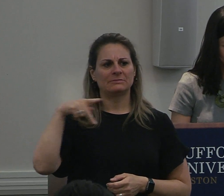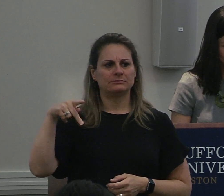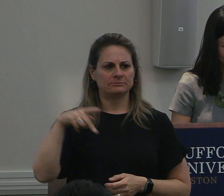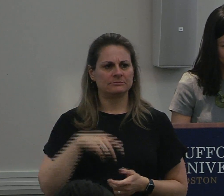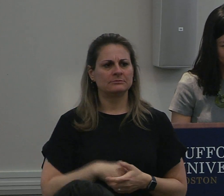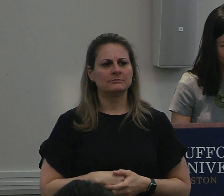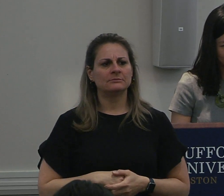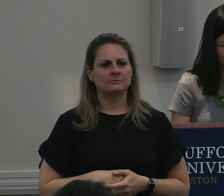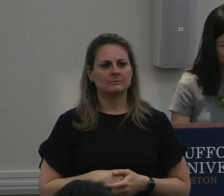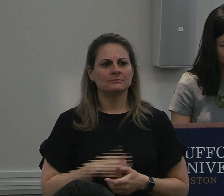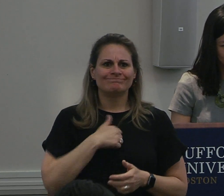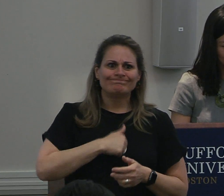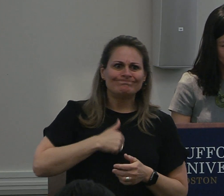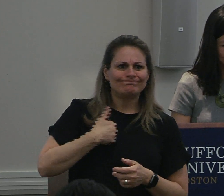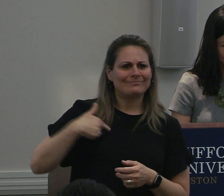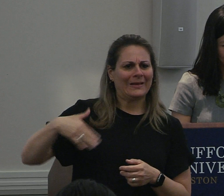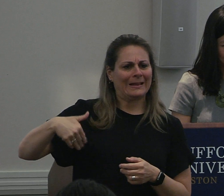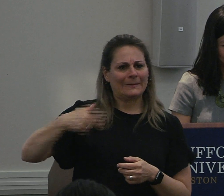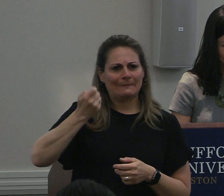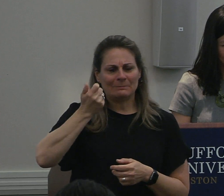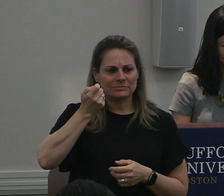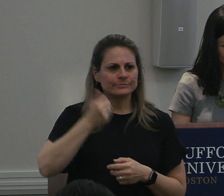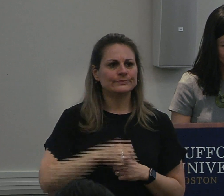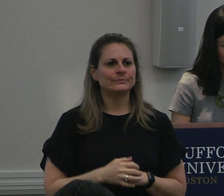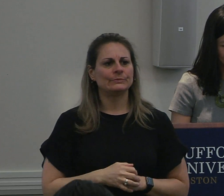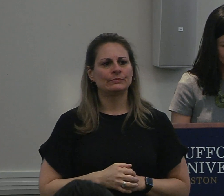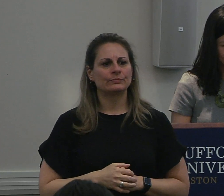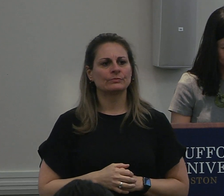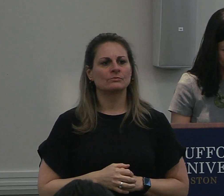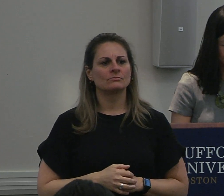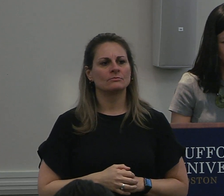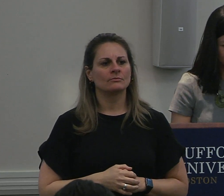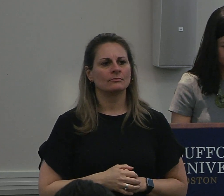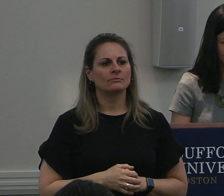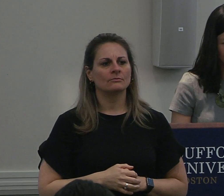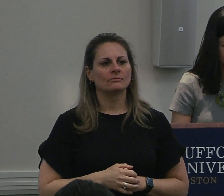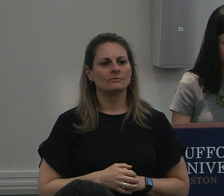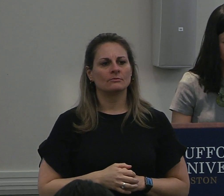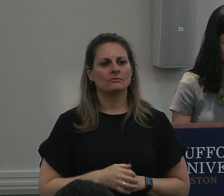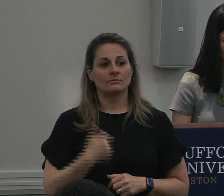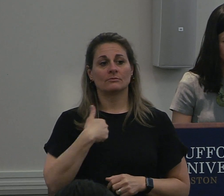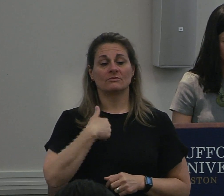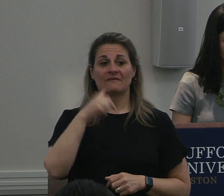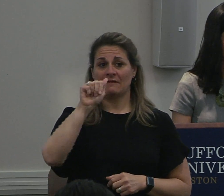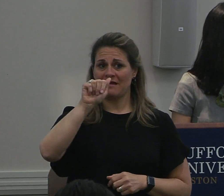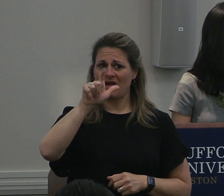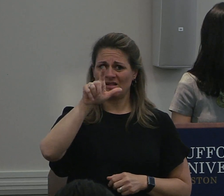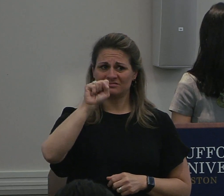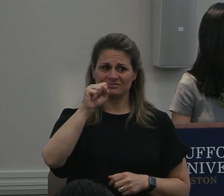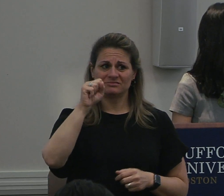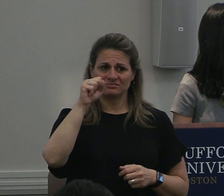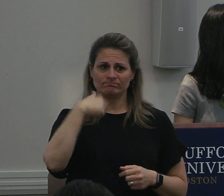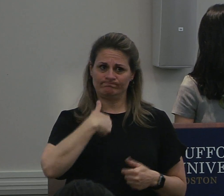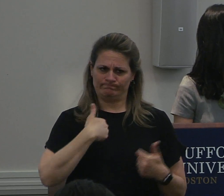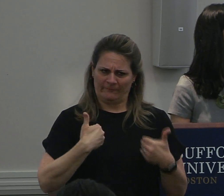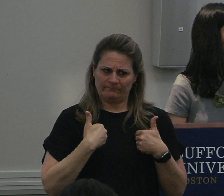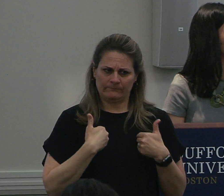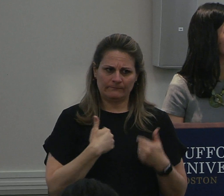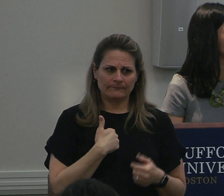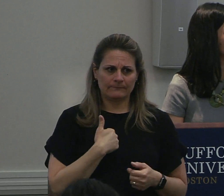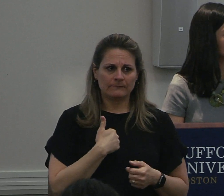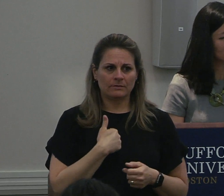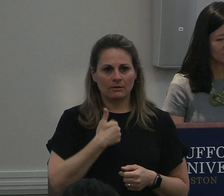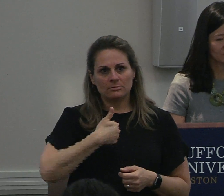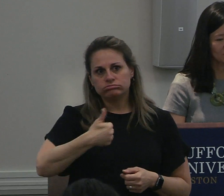and I make frequent trips to MGH taking the T, and I apologize if this was